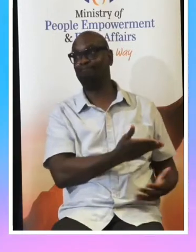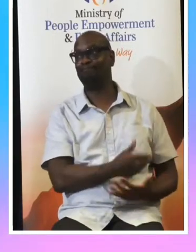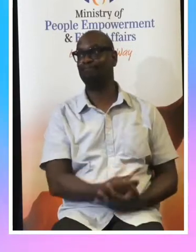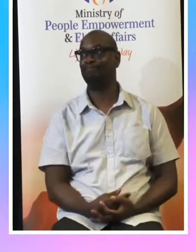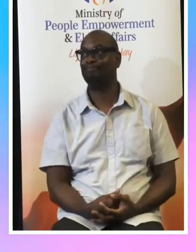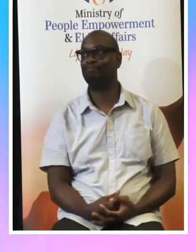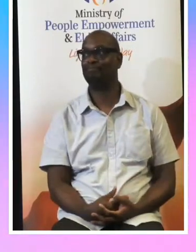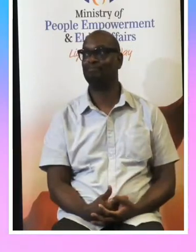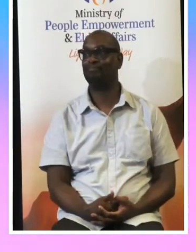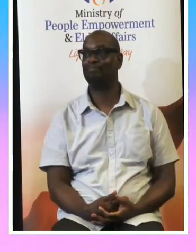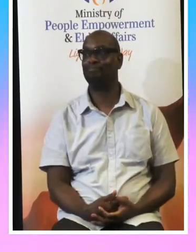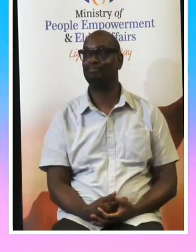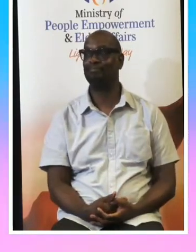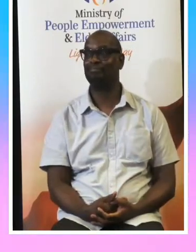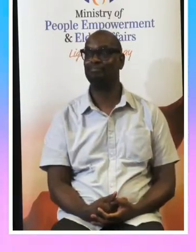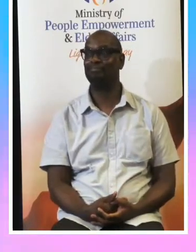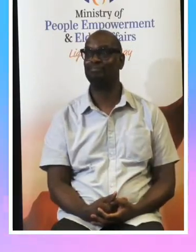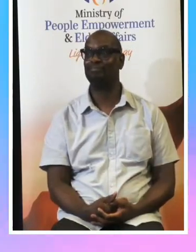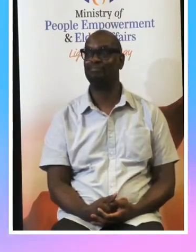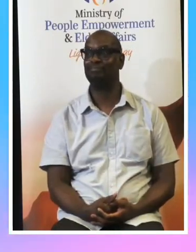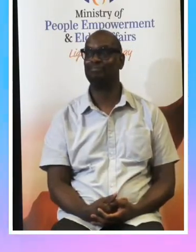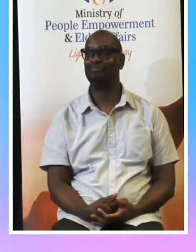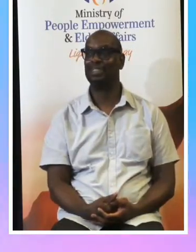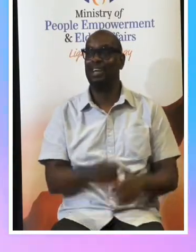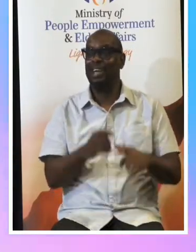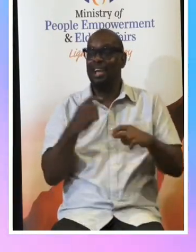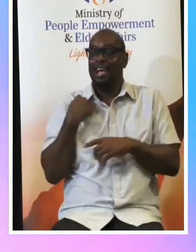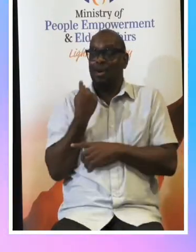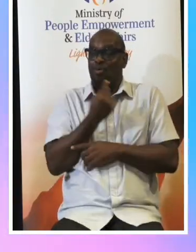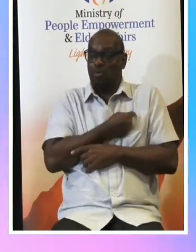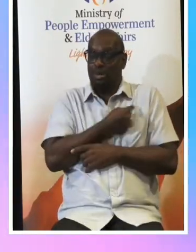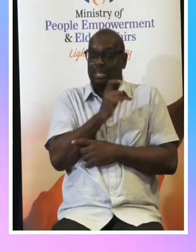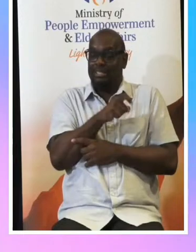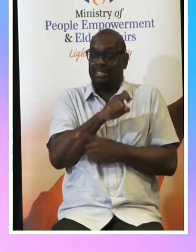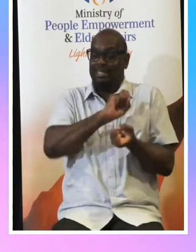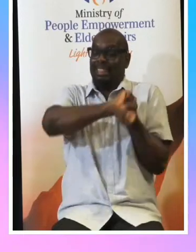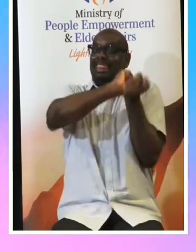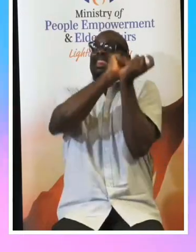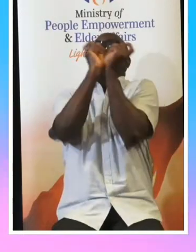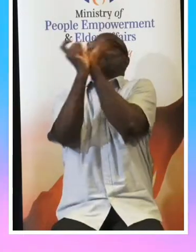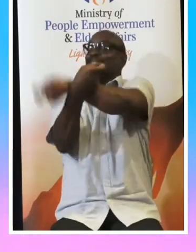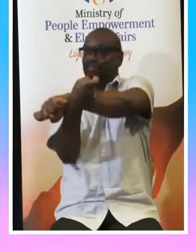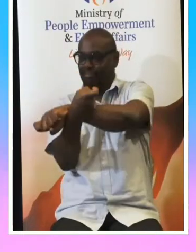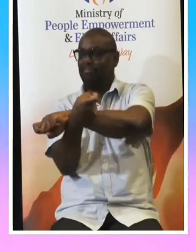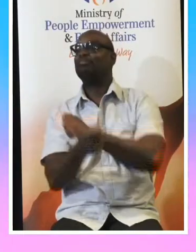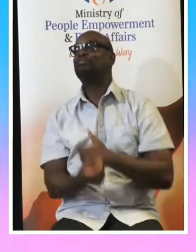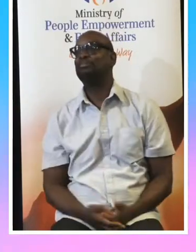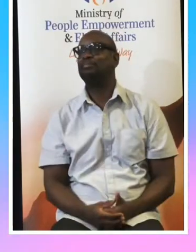too many, and it falls to us to reform it.